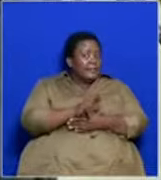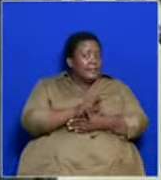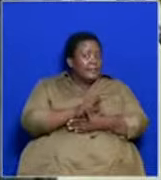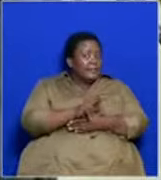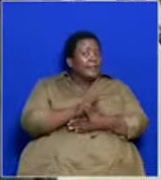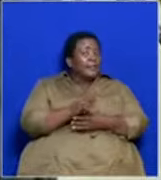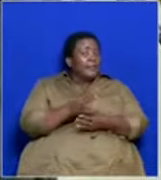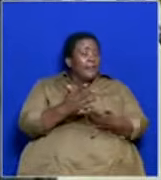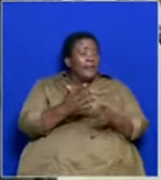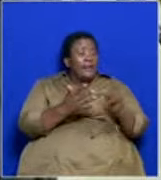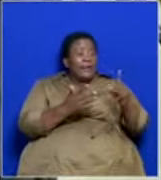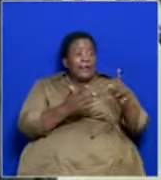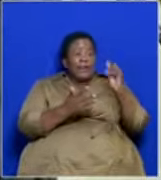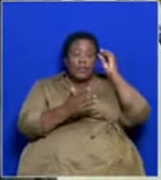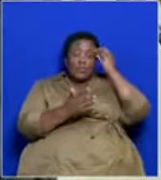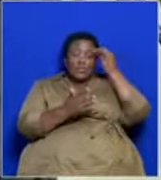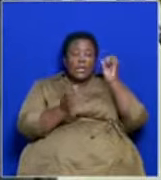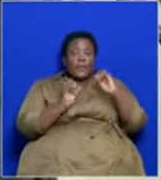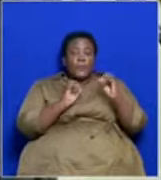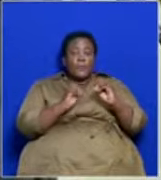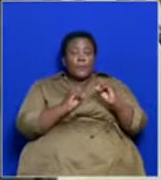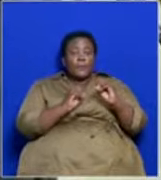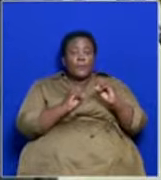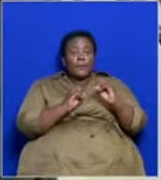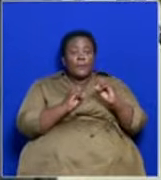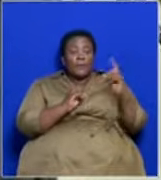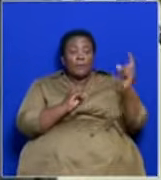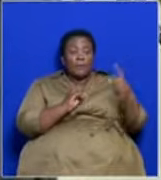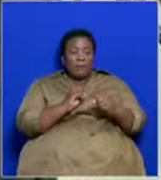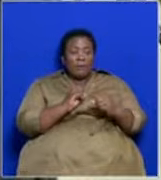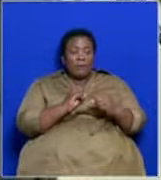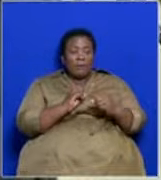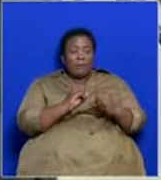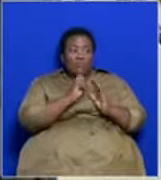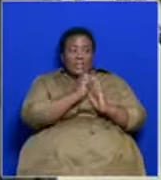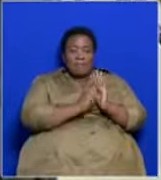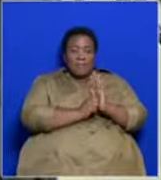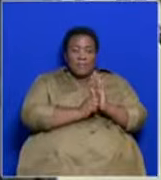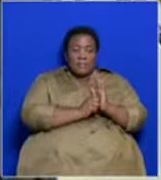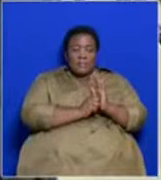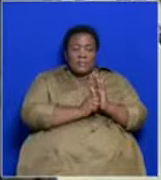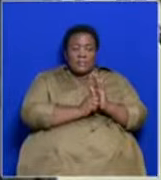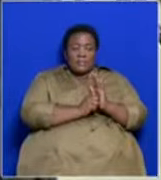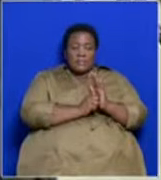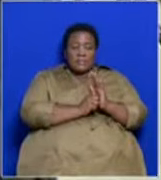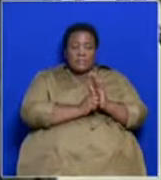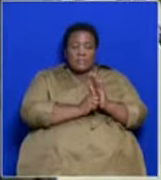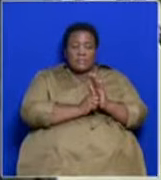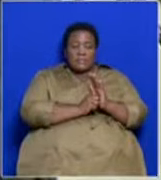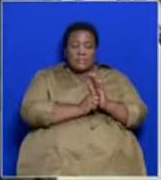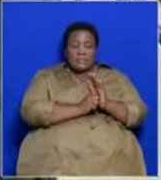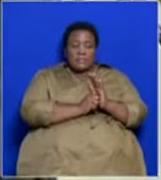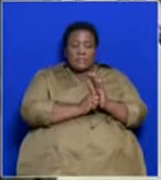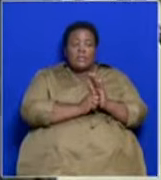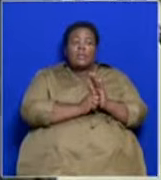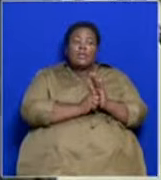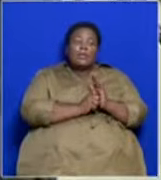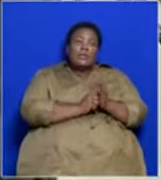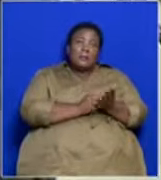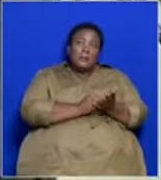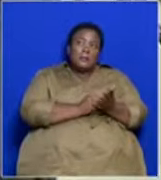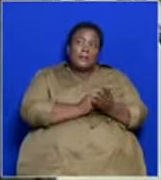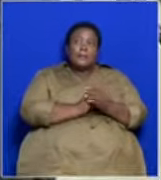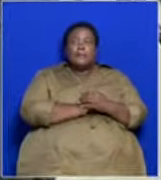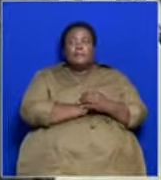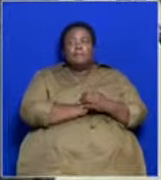you'll post a statement regarding your predicament. And then I was